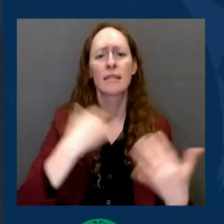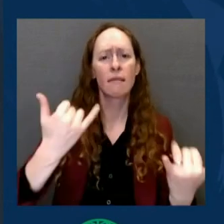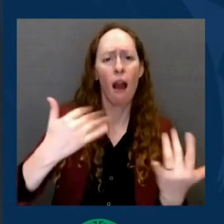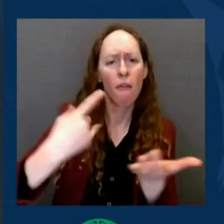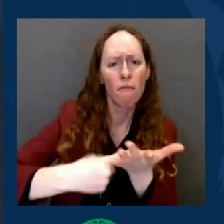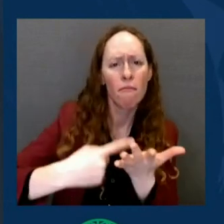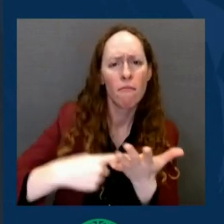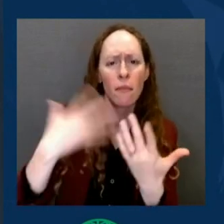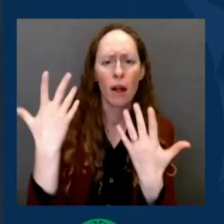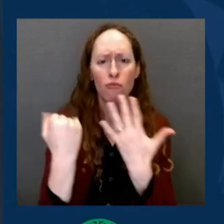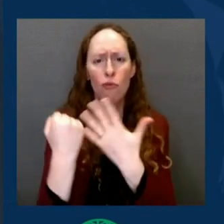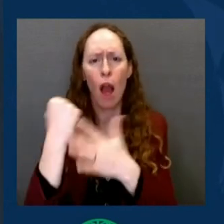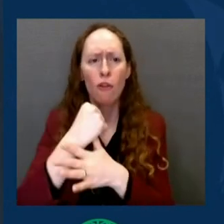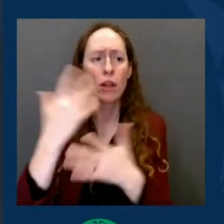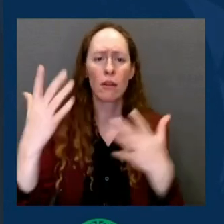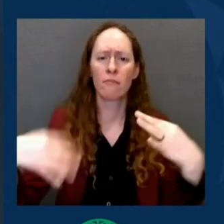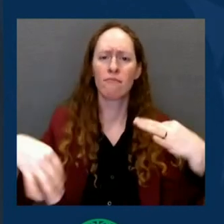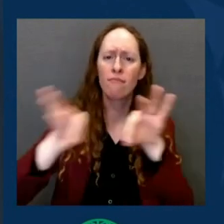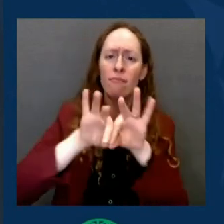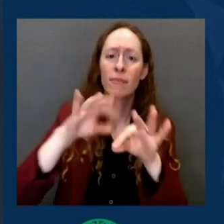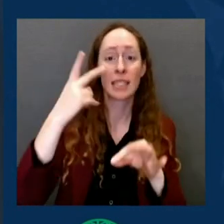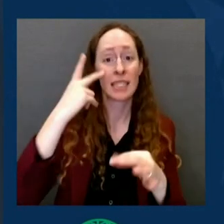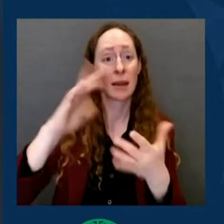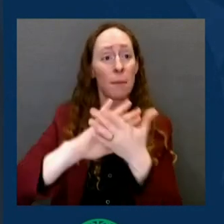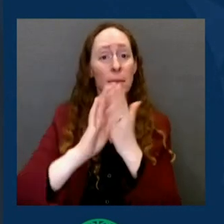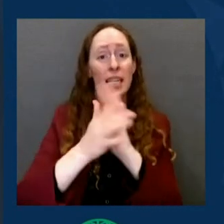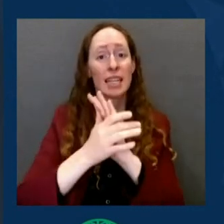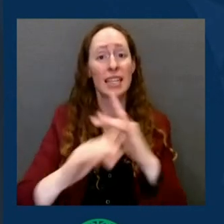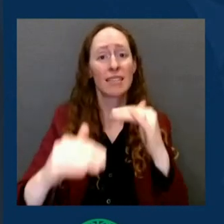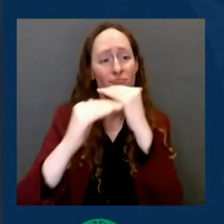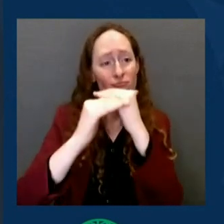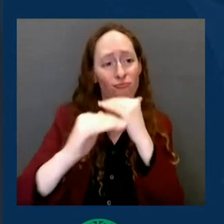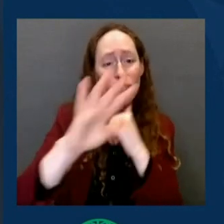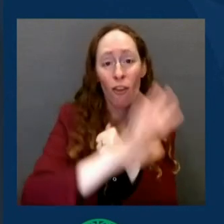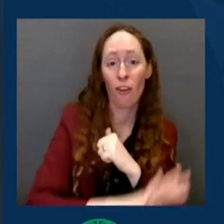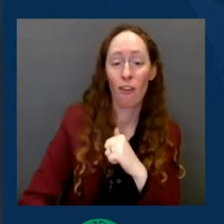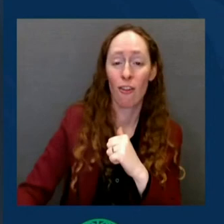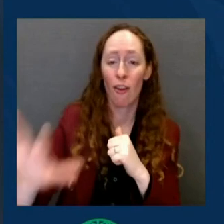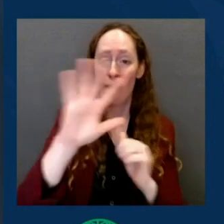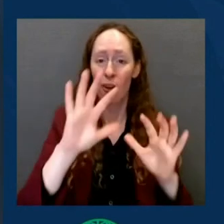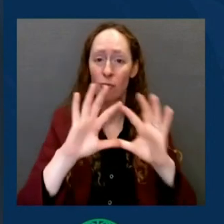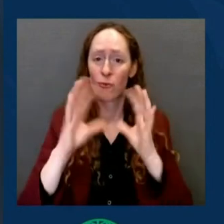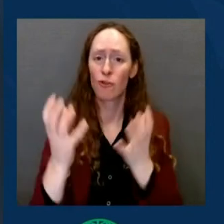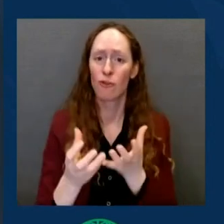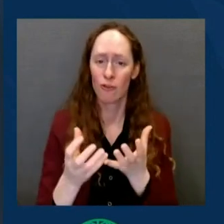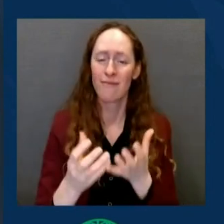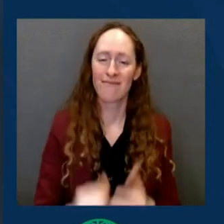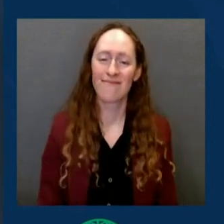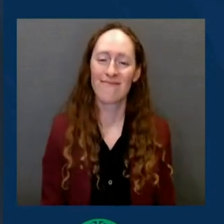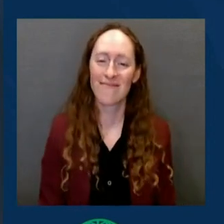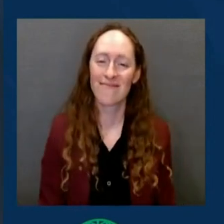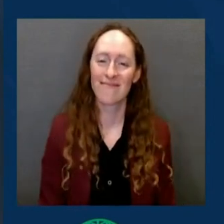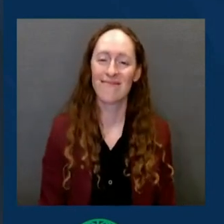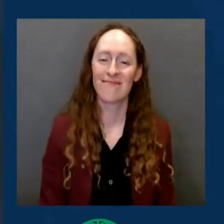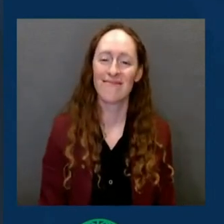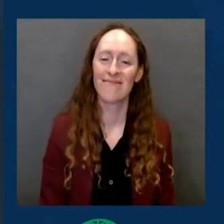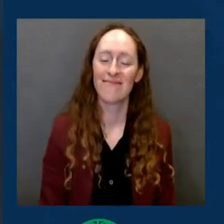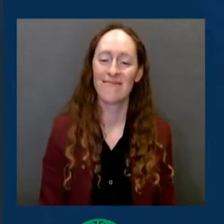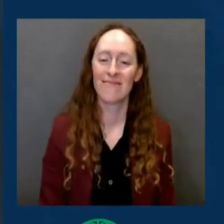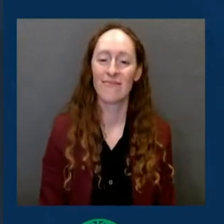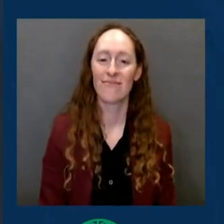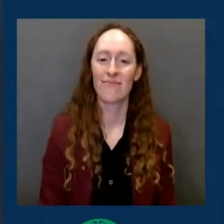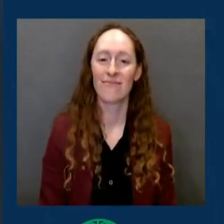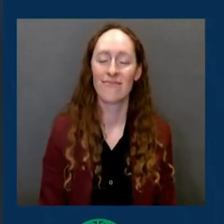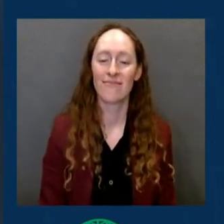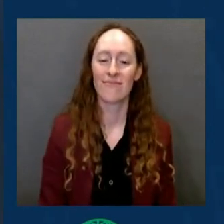AU's seminal documents, or meeting the challenges that impact every nation, the people of Africa